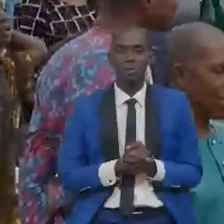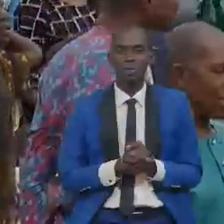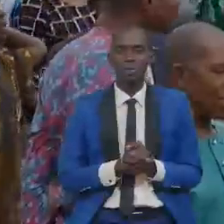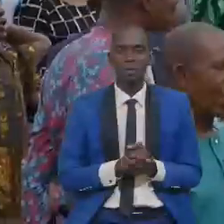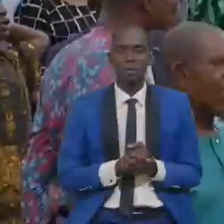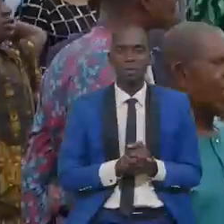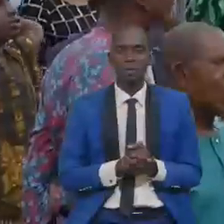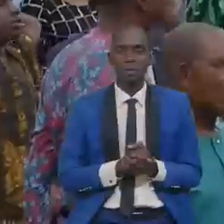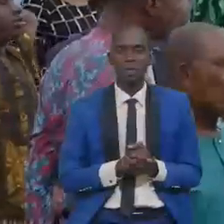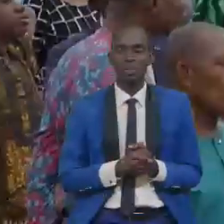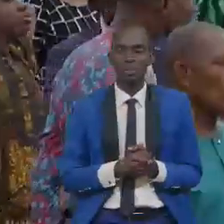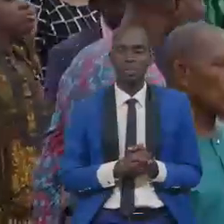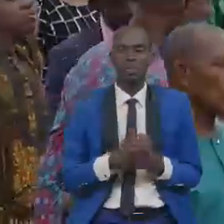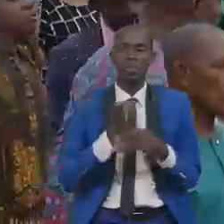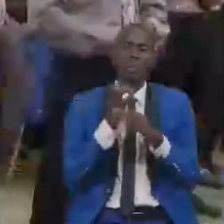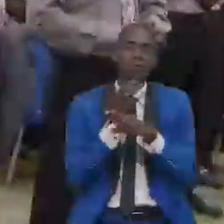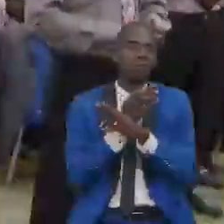free to live